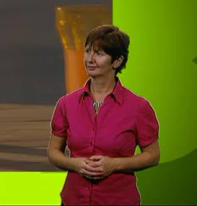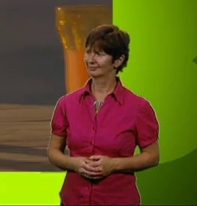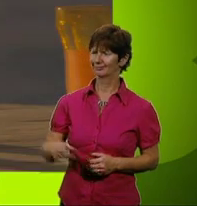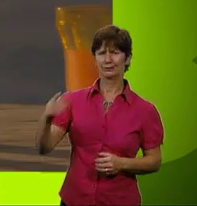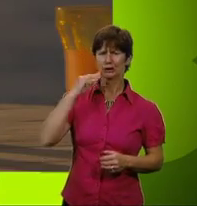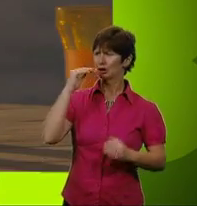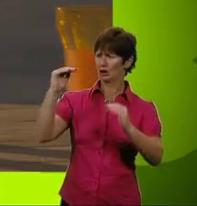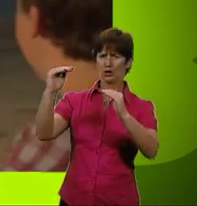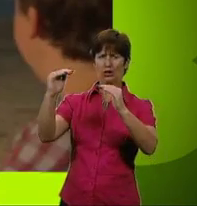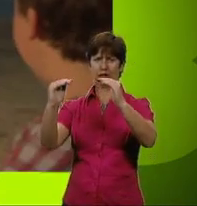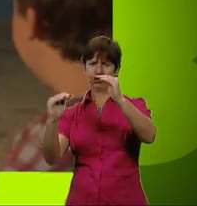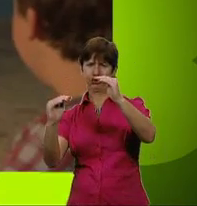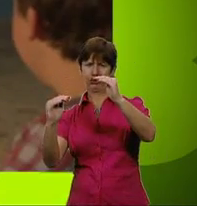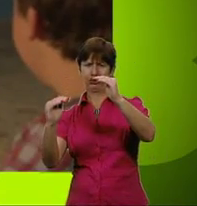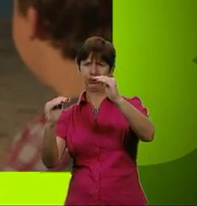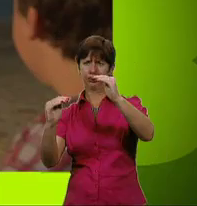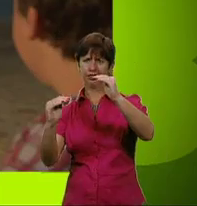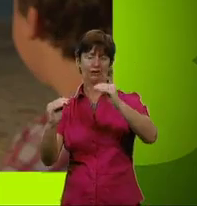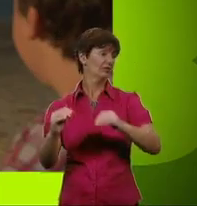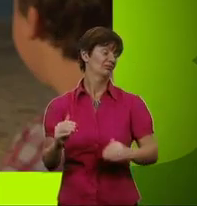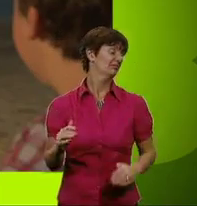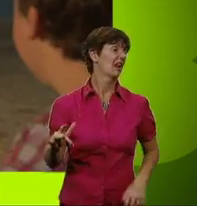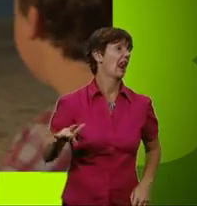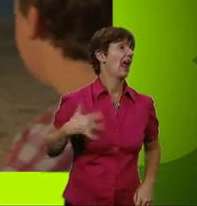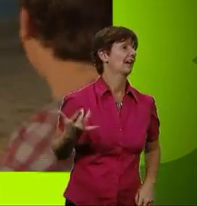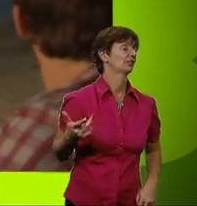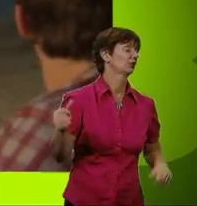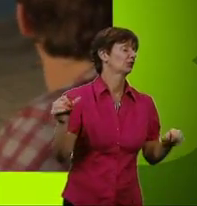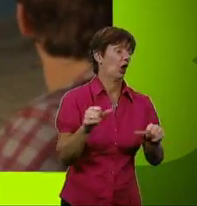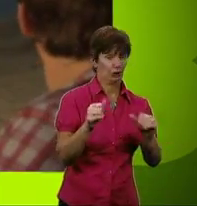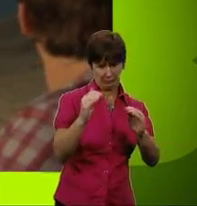Uneven sugar level alert. Life's too short to measure sugar.